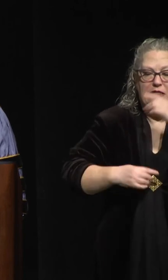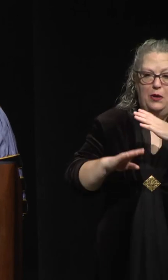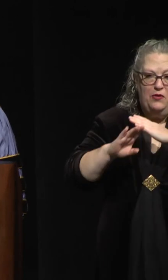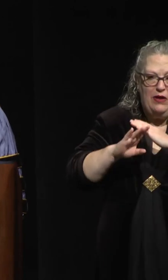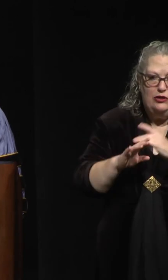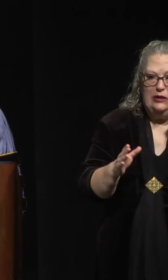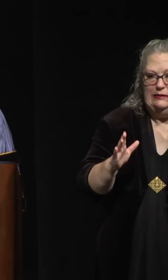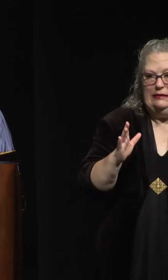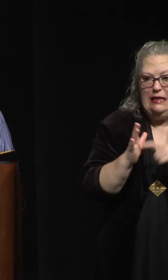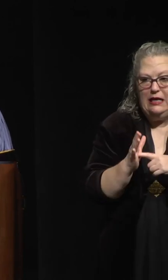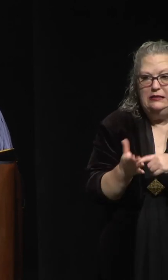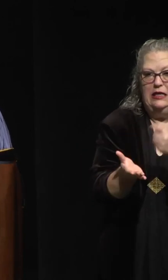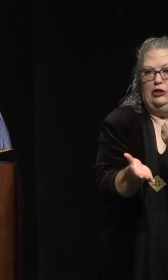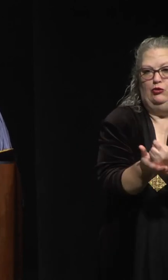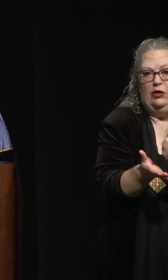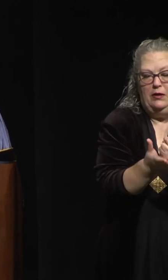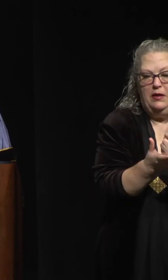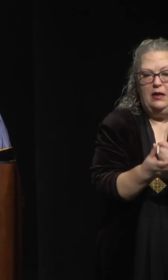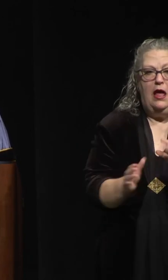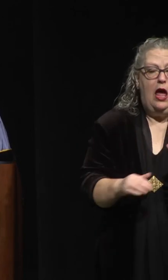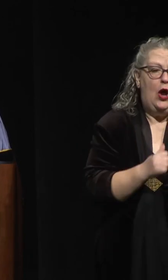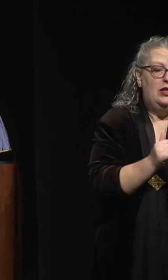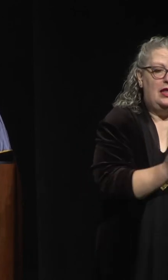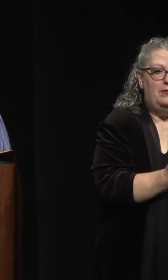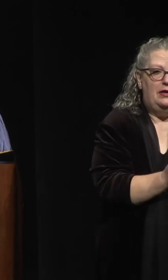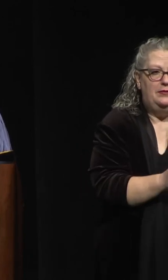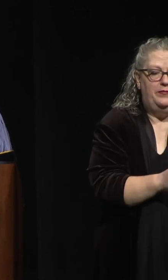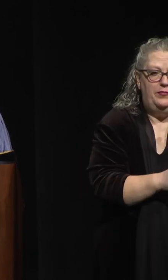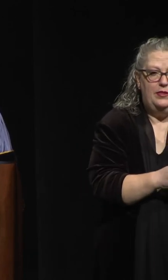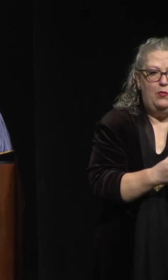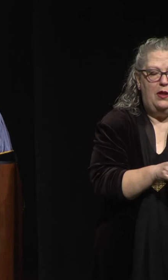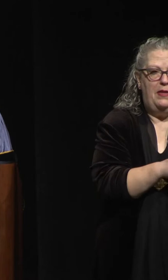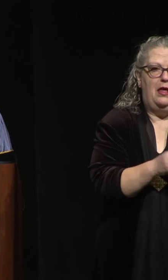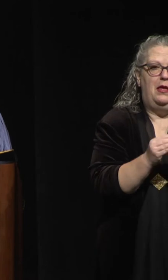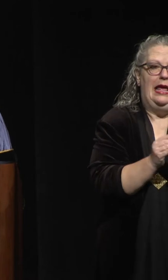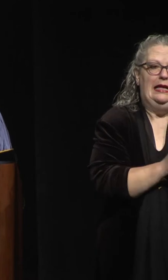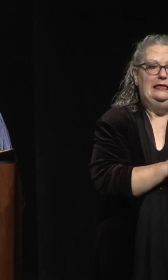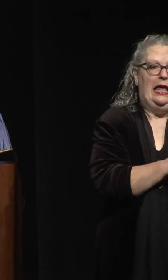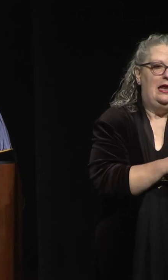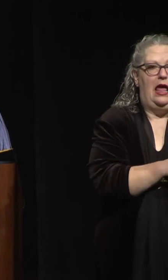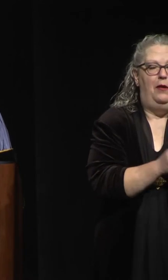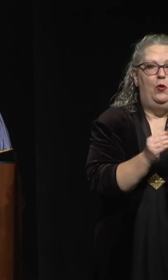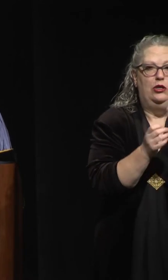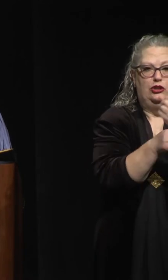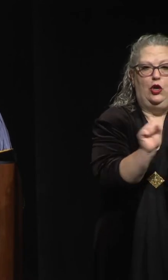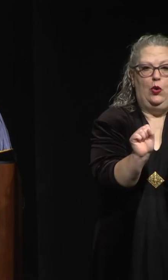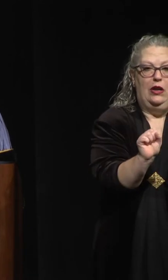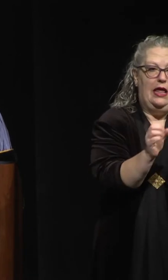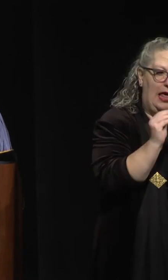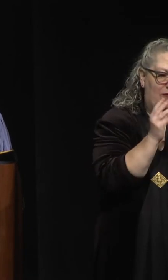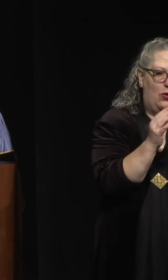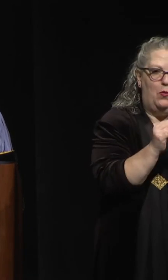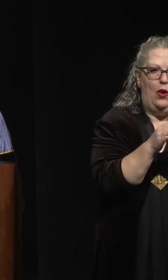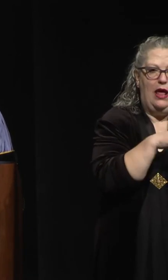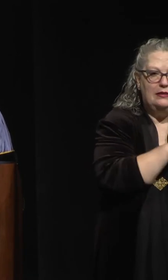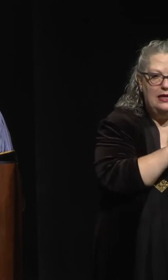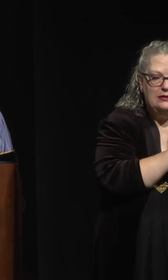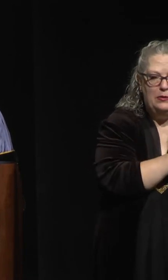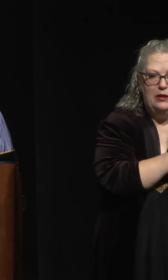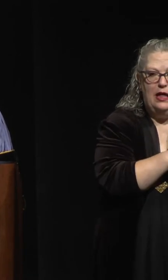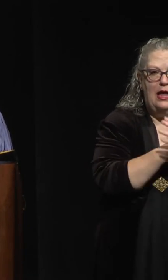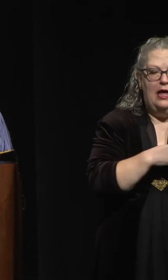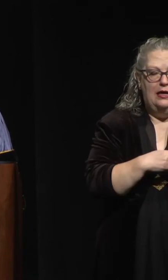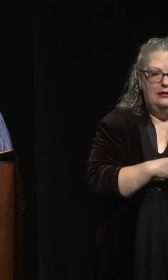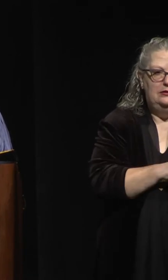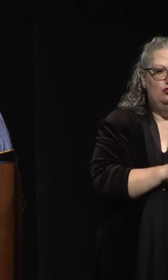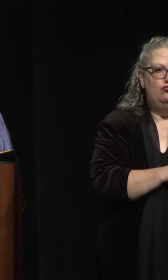and treatment. Our alumni work to make data more secure, information more accessible,